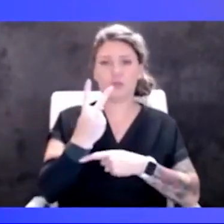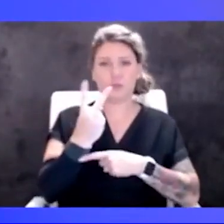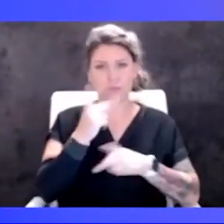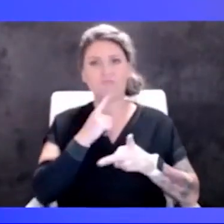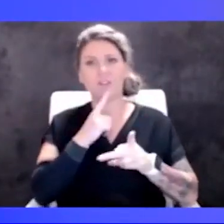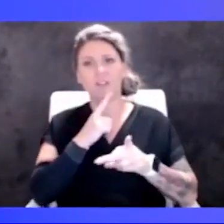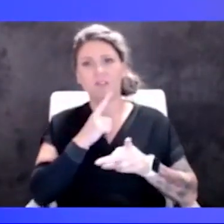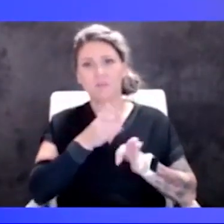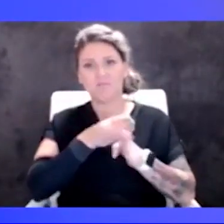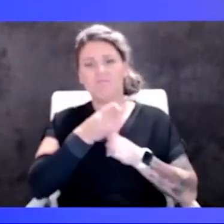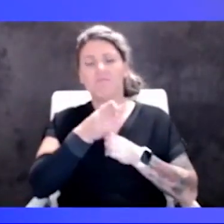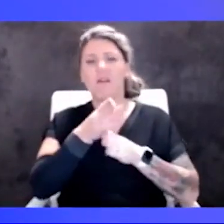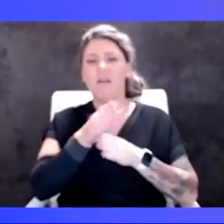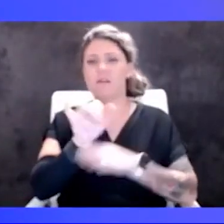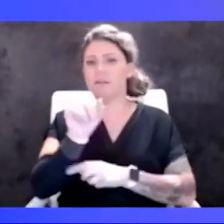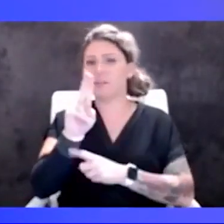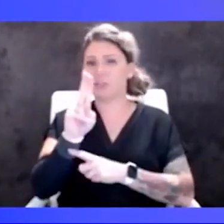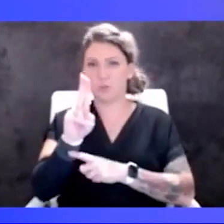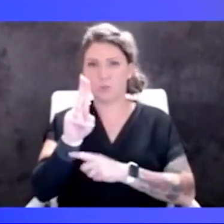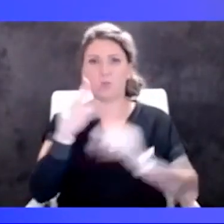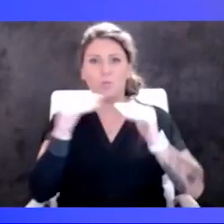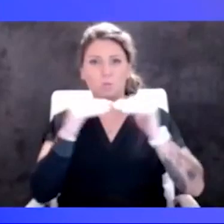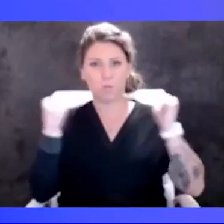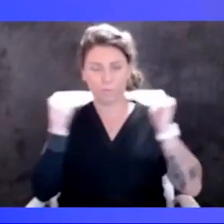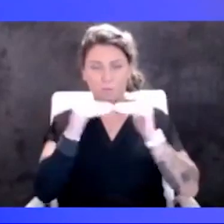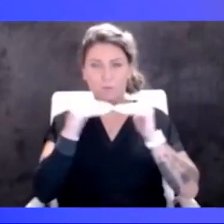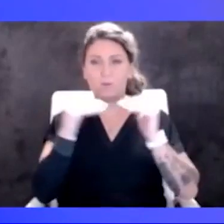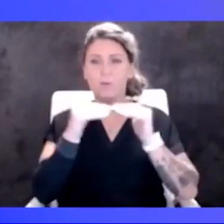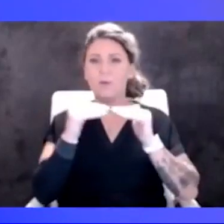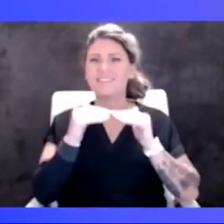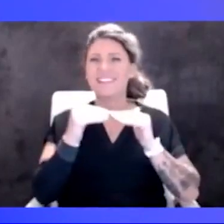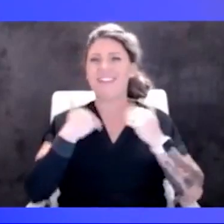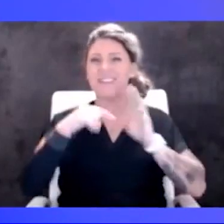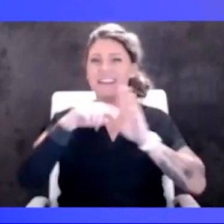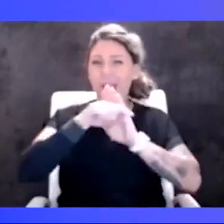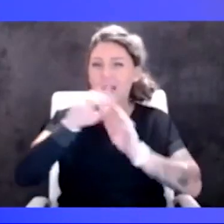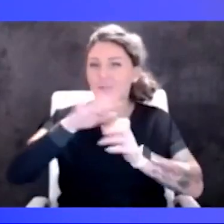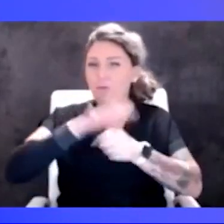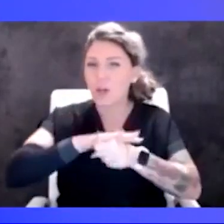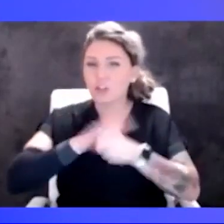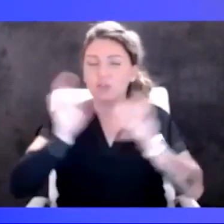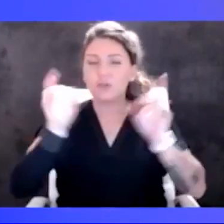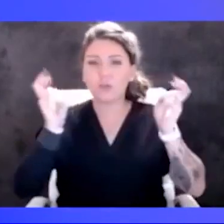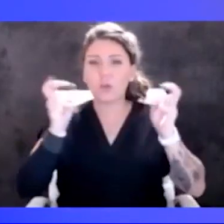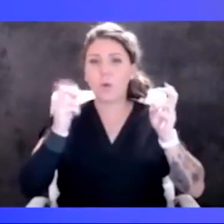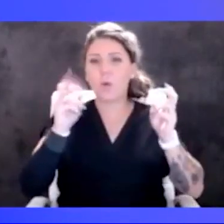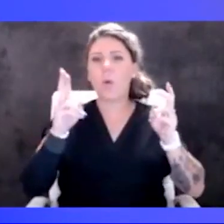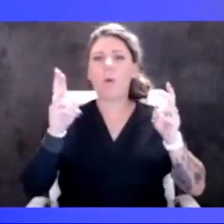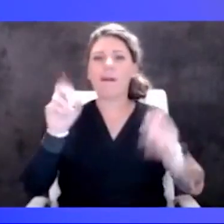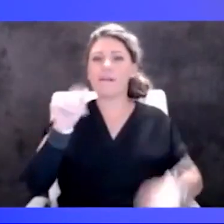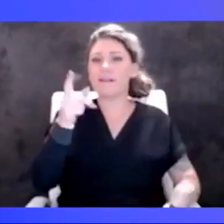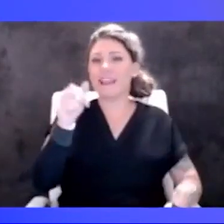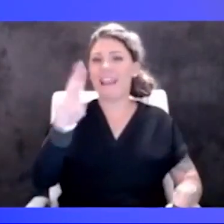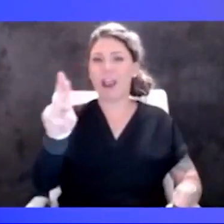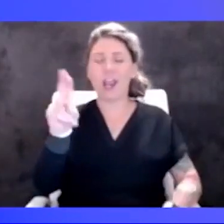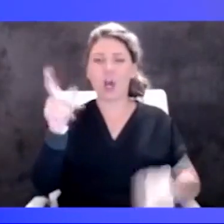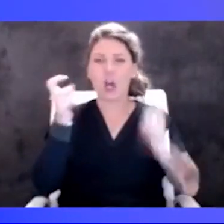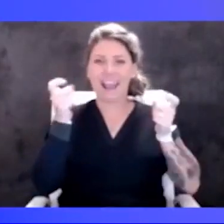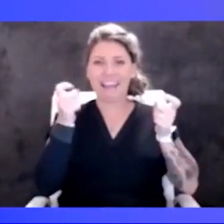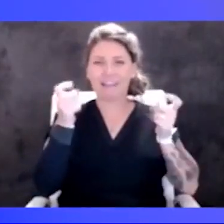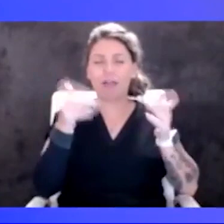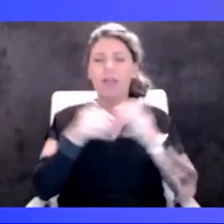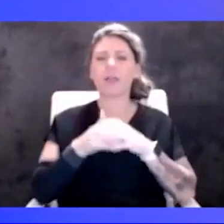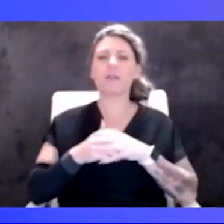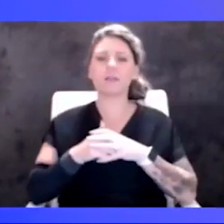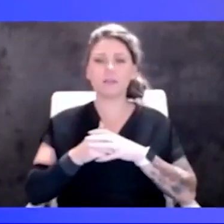ensure that those rooms could have the negative pressure or air handling, as Dr. Stites alludes to. At the